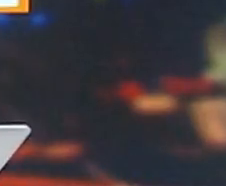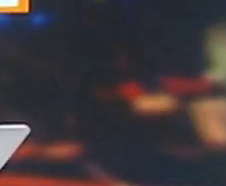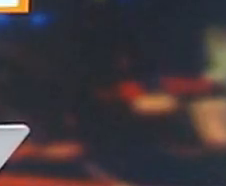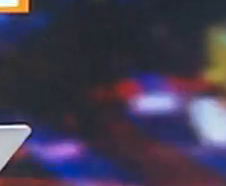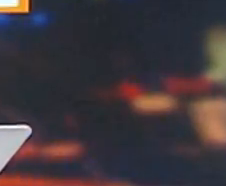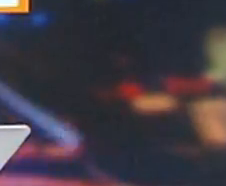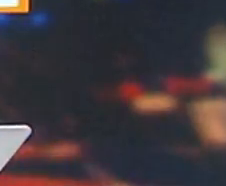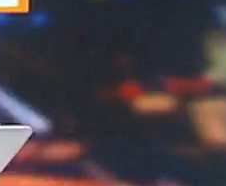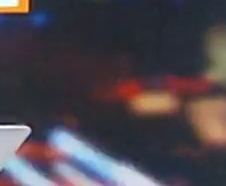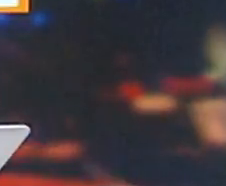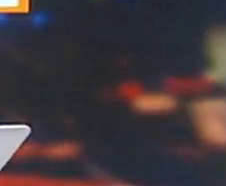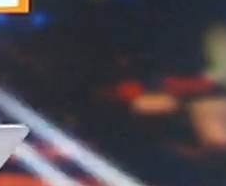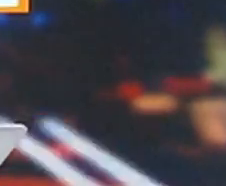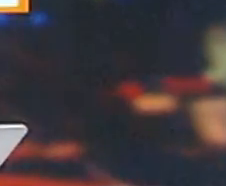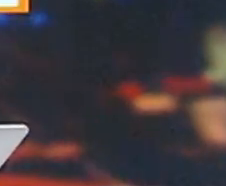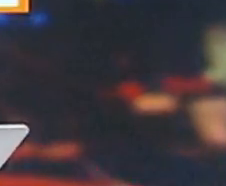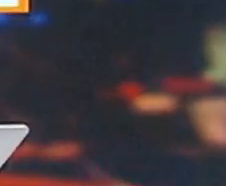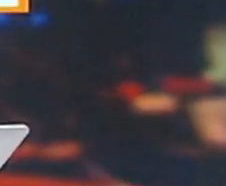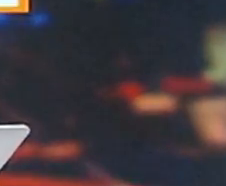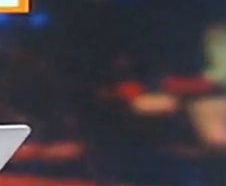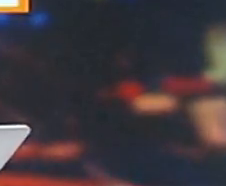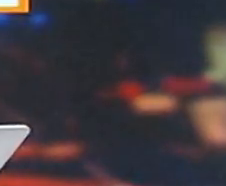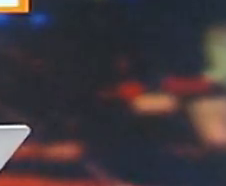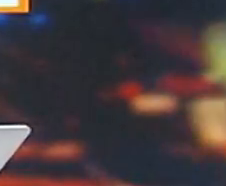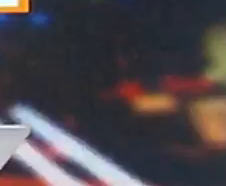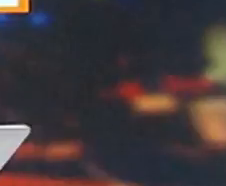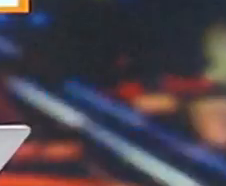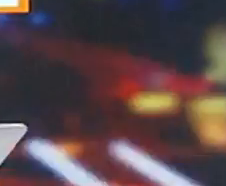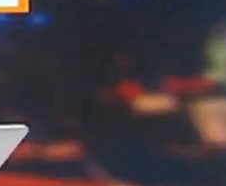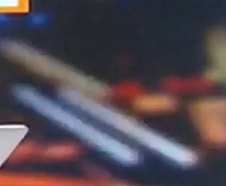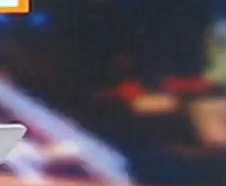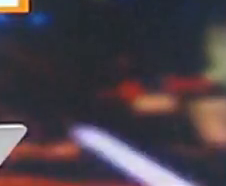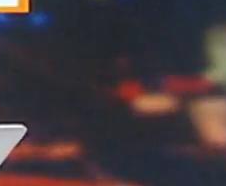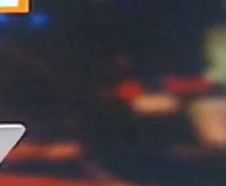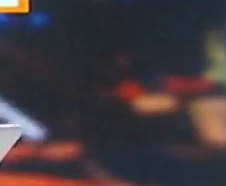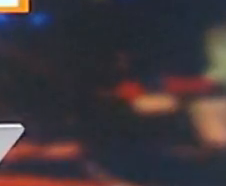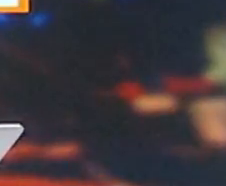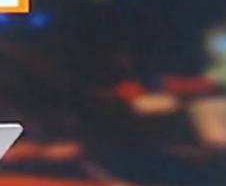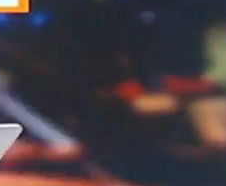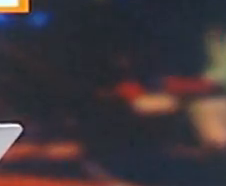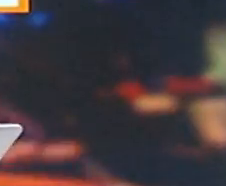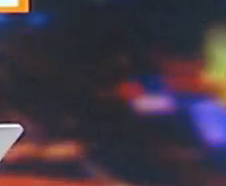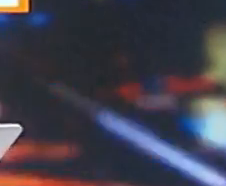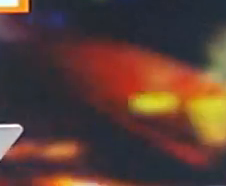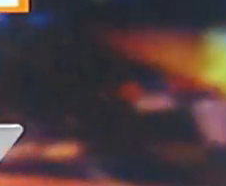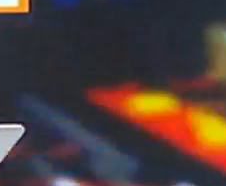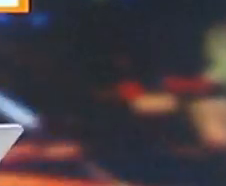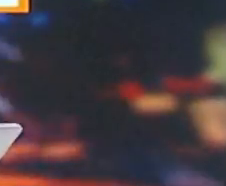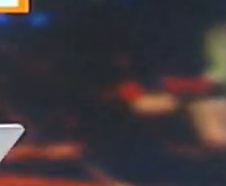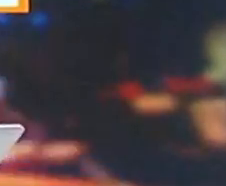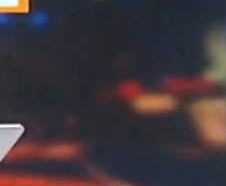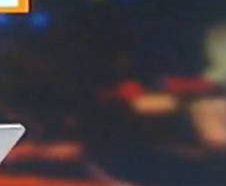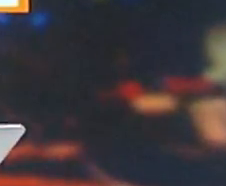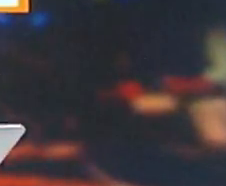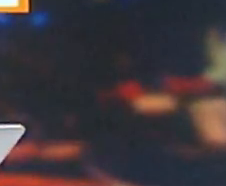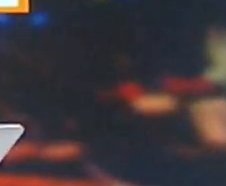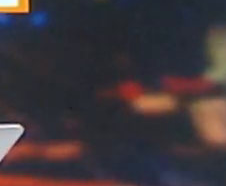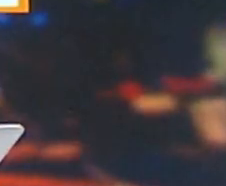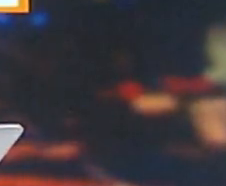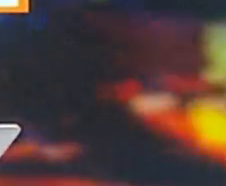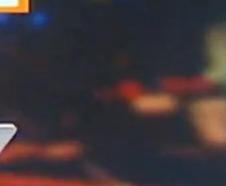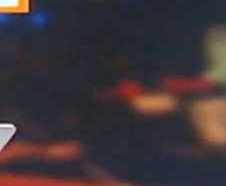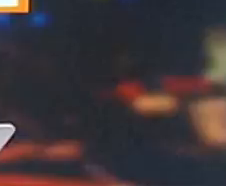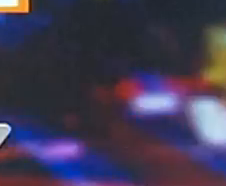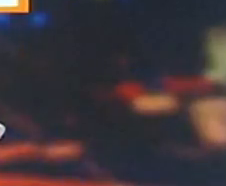call everybody in your phone book without consent, all right? That's a conversation we're having at Trevor Mbidi at Citizen TV Kenya. Use the hashtag Monday Report.